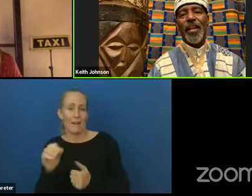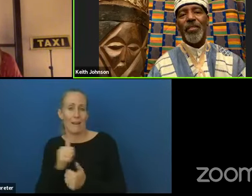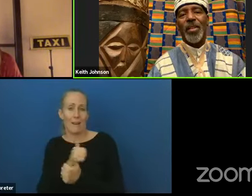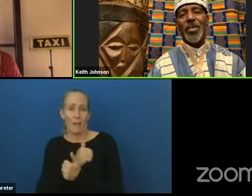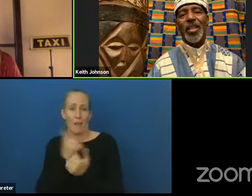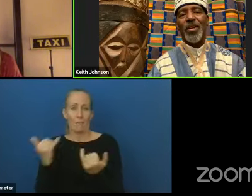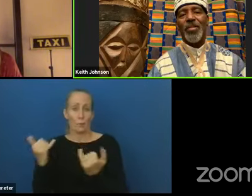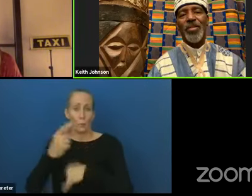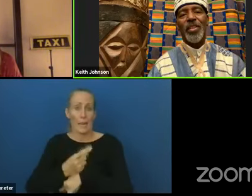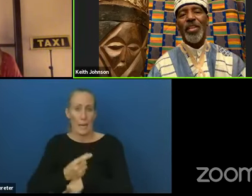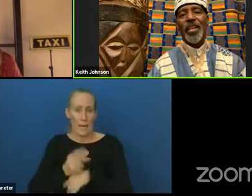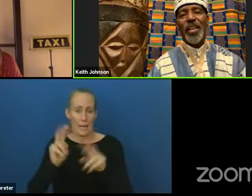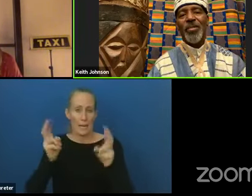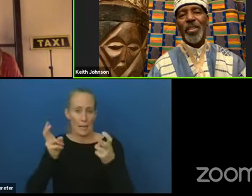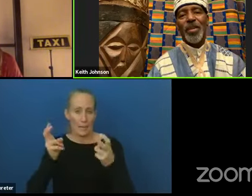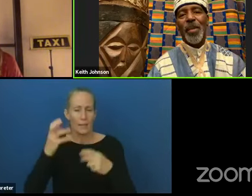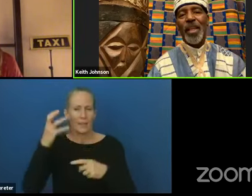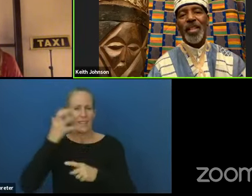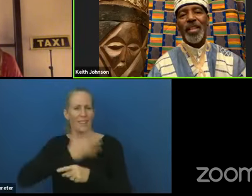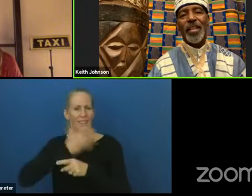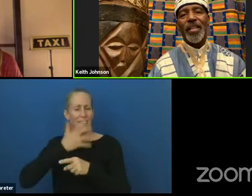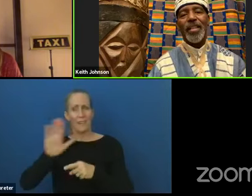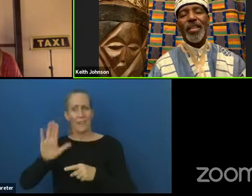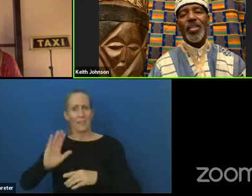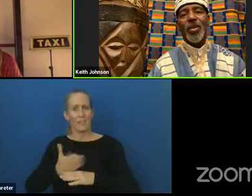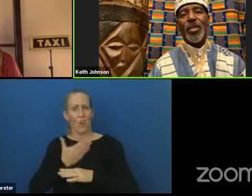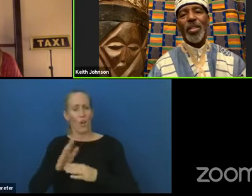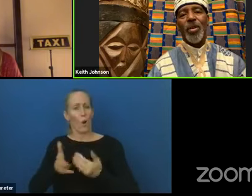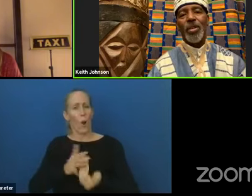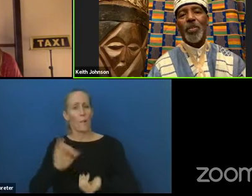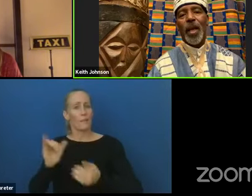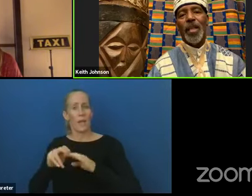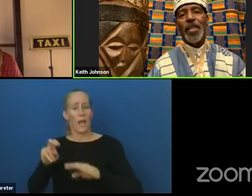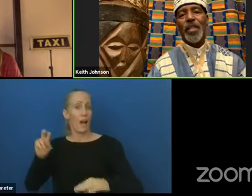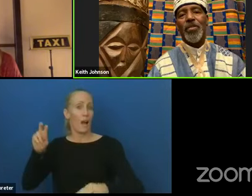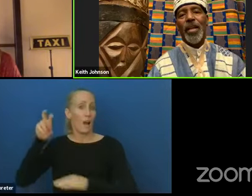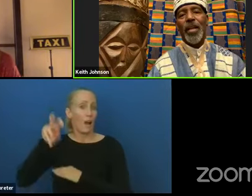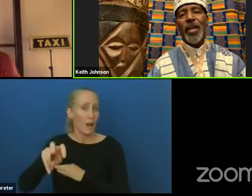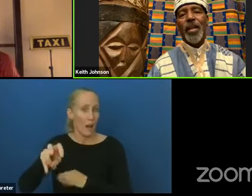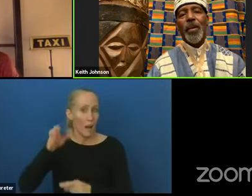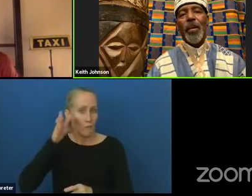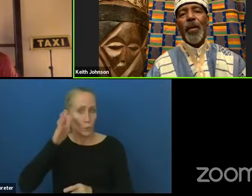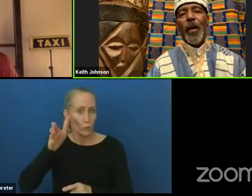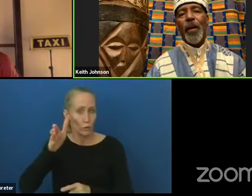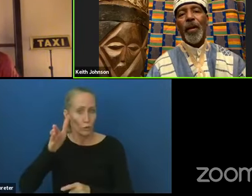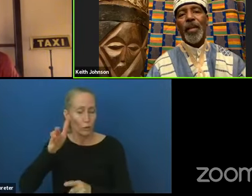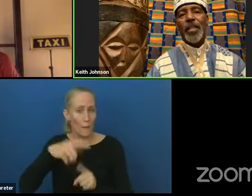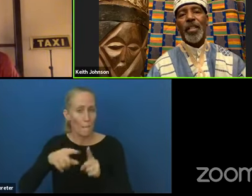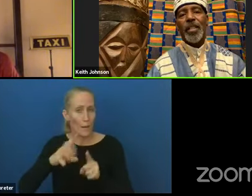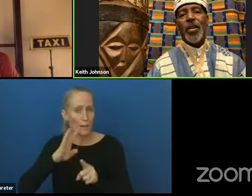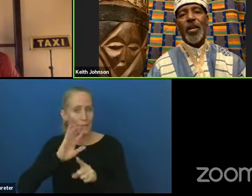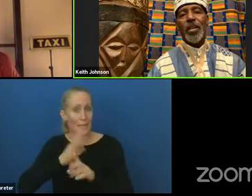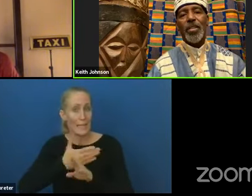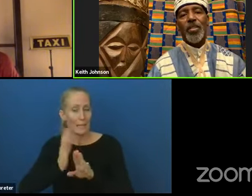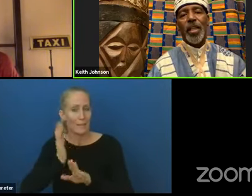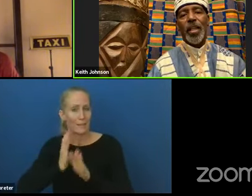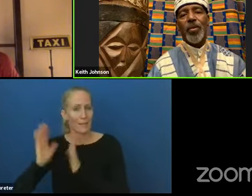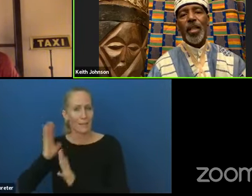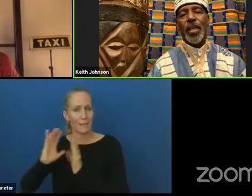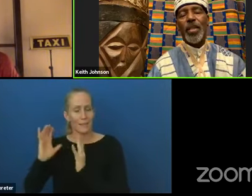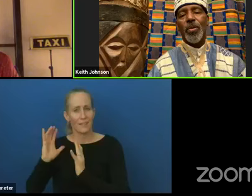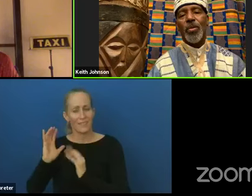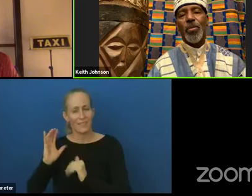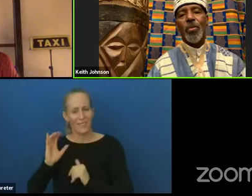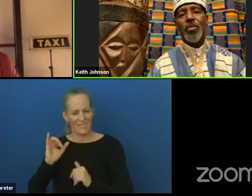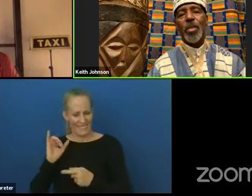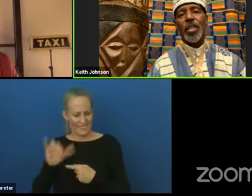far ahead of himself. It was amazing. So it's those positive artists and artistry that